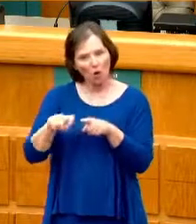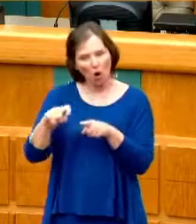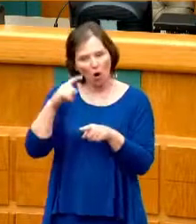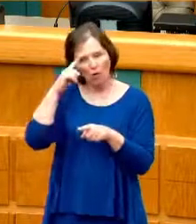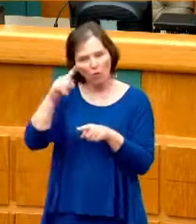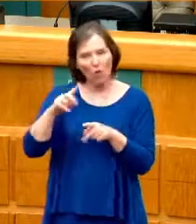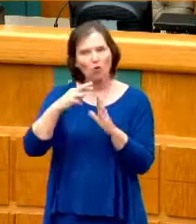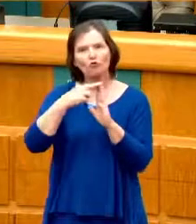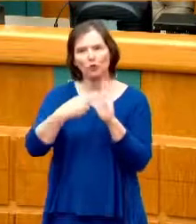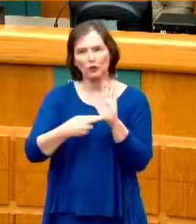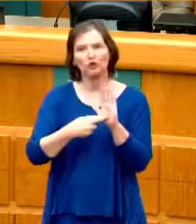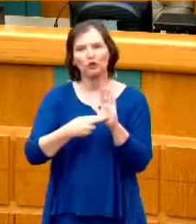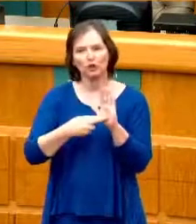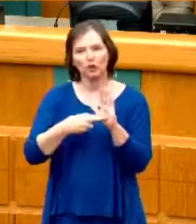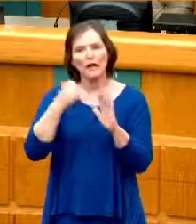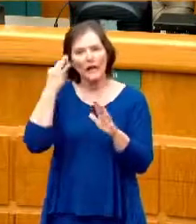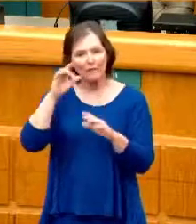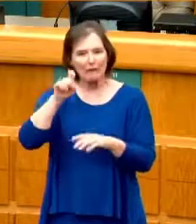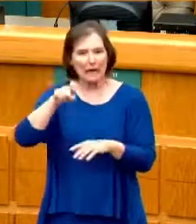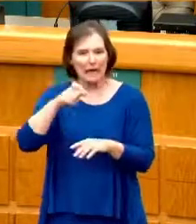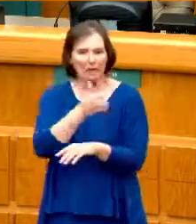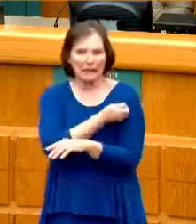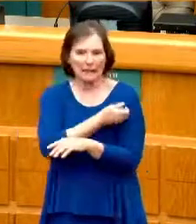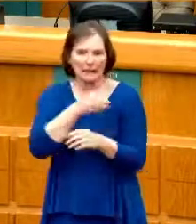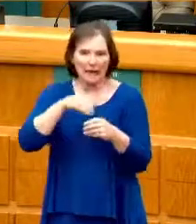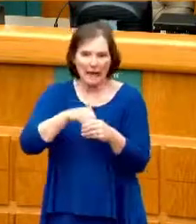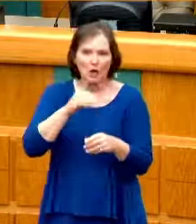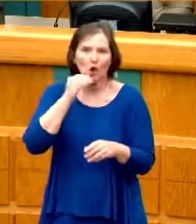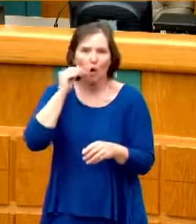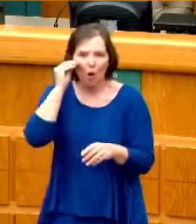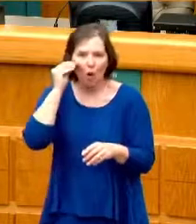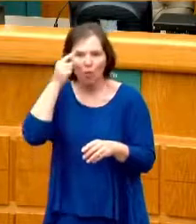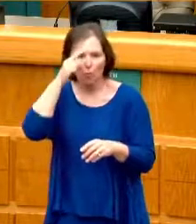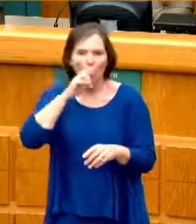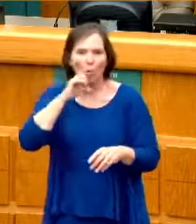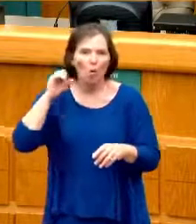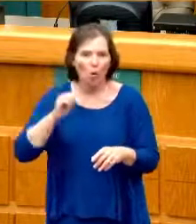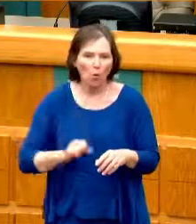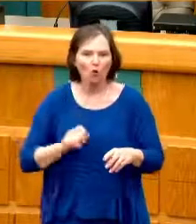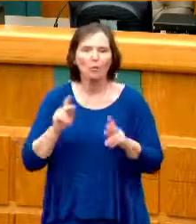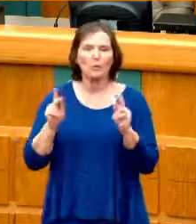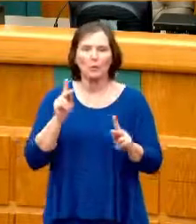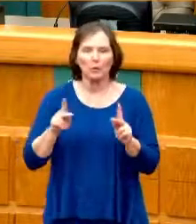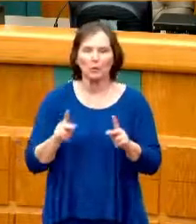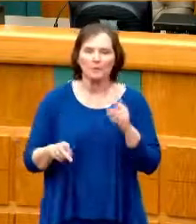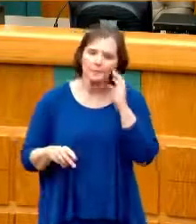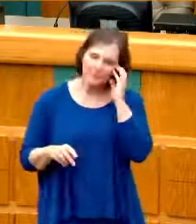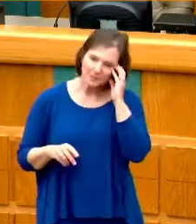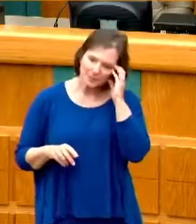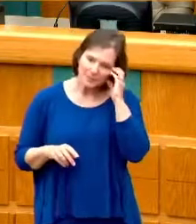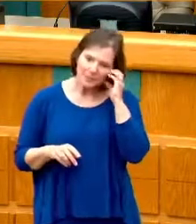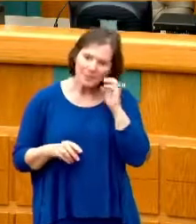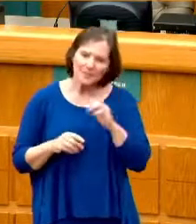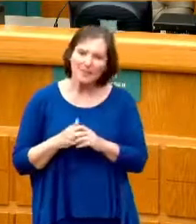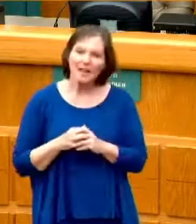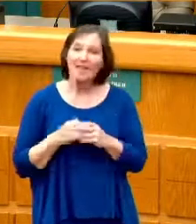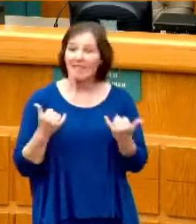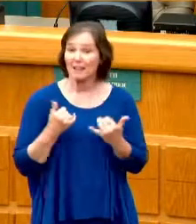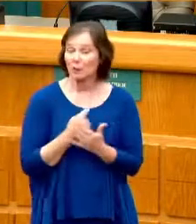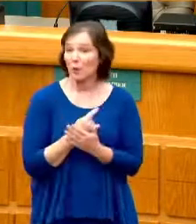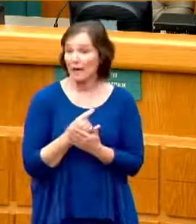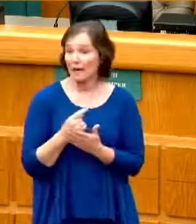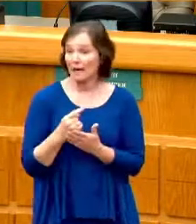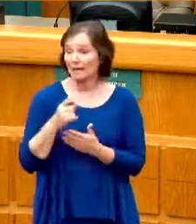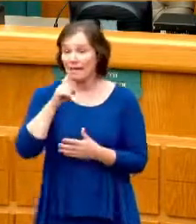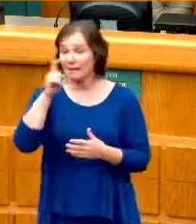1-888-728-0018 to register. That's the number right there. English and Spanish operators will be standing by to assist you. As of this week, the state of